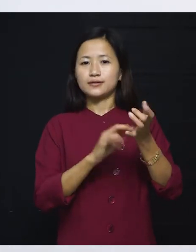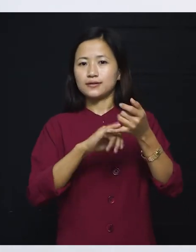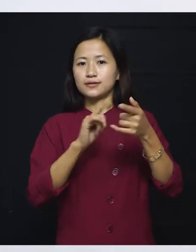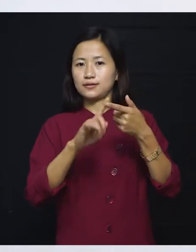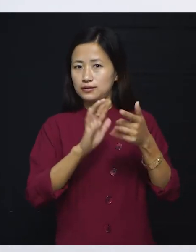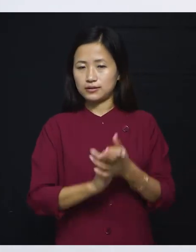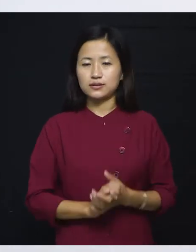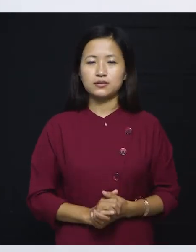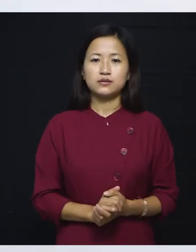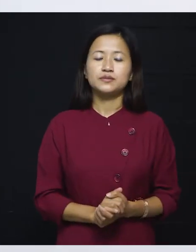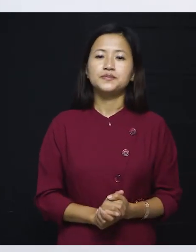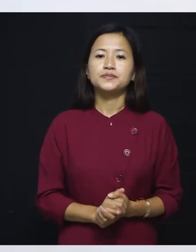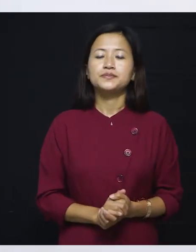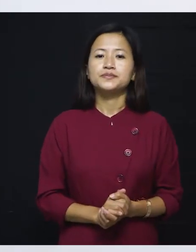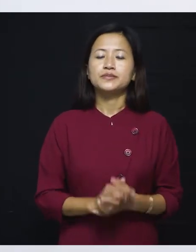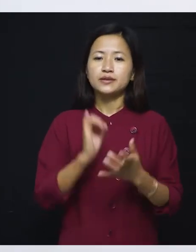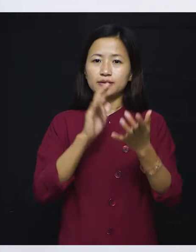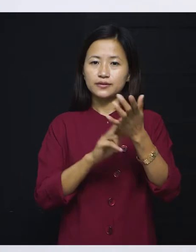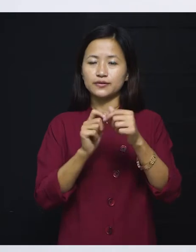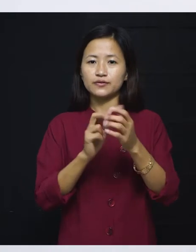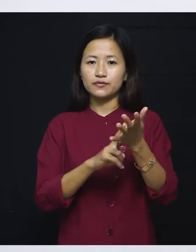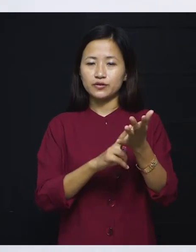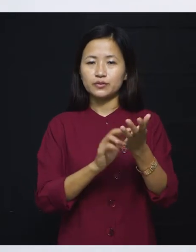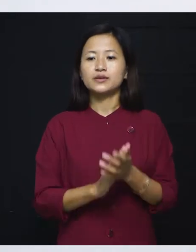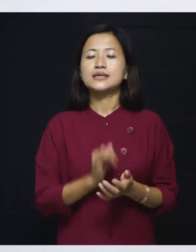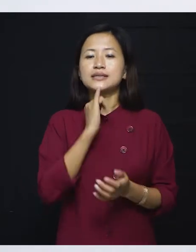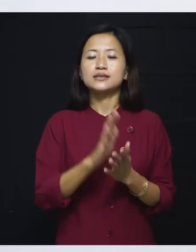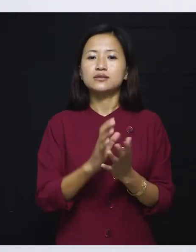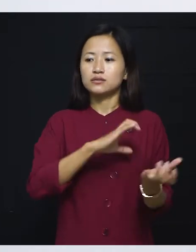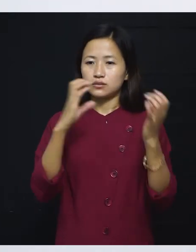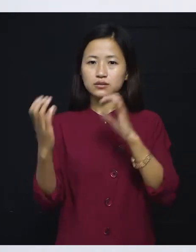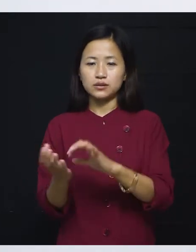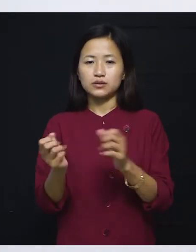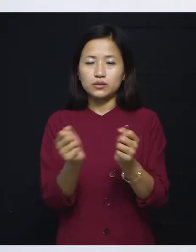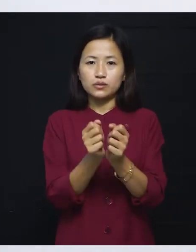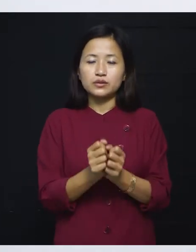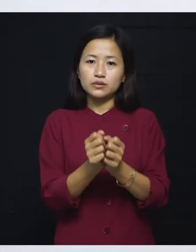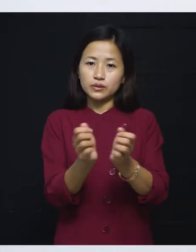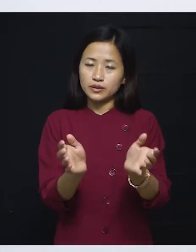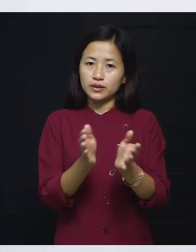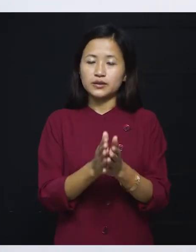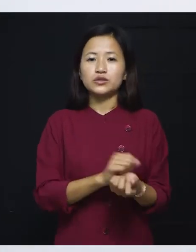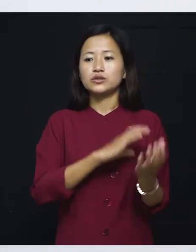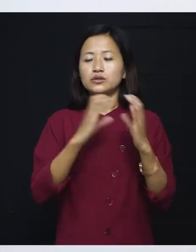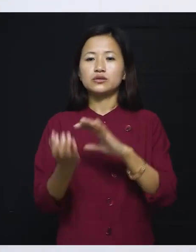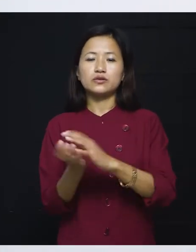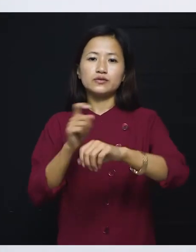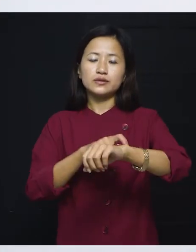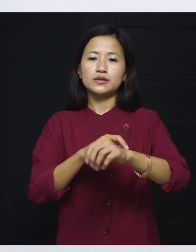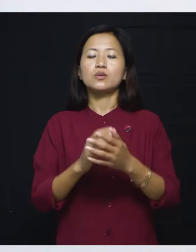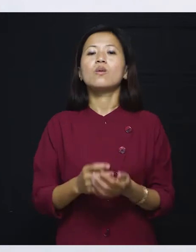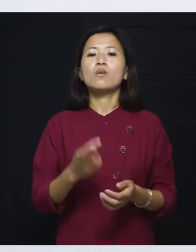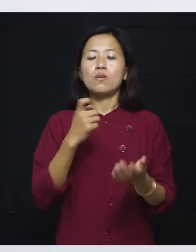I'm sure you are getting this, right? A finite verb is a verb that changes with a change of time or tense,